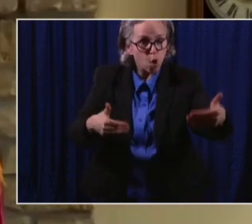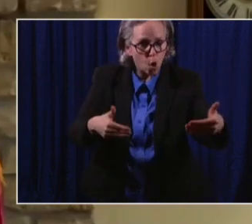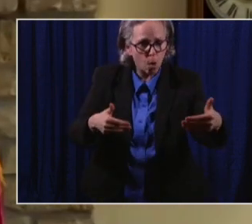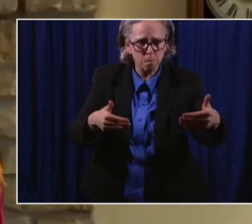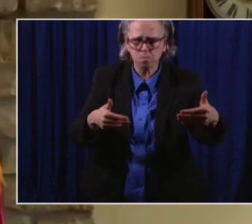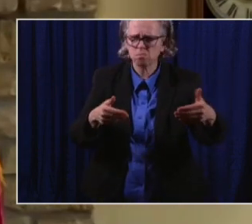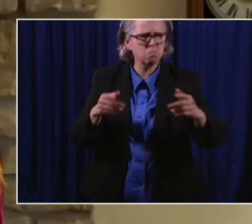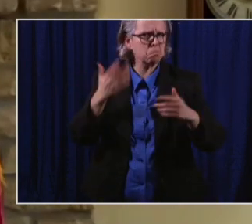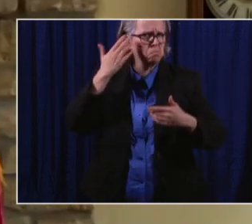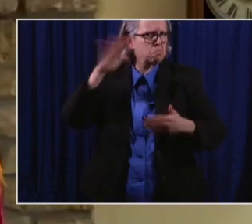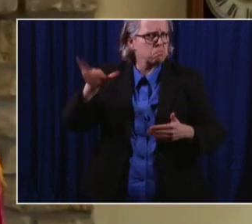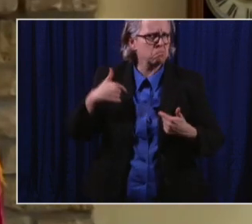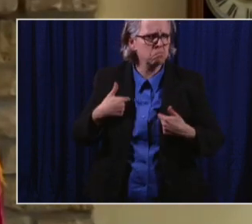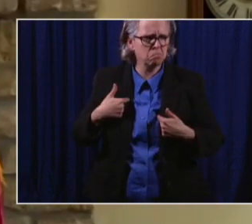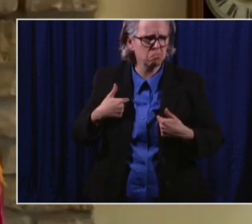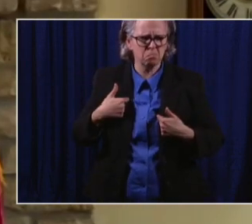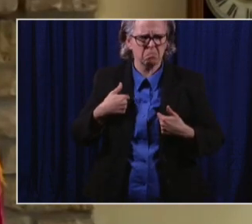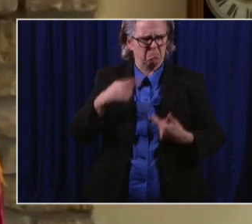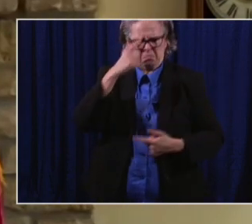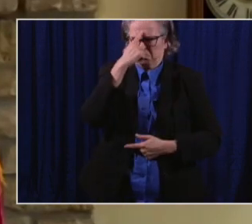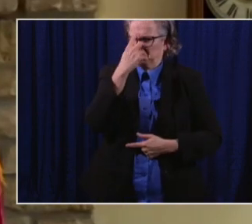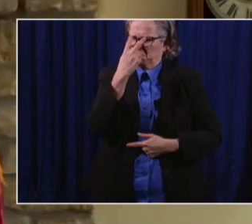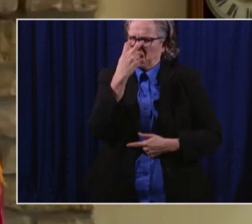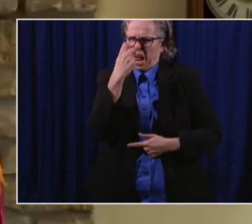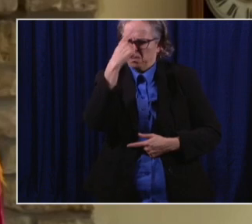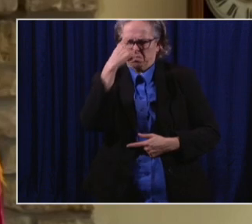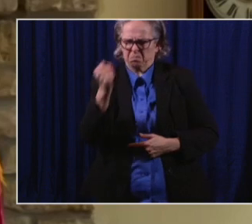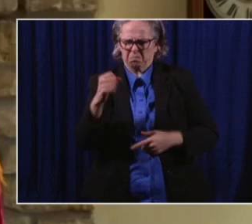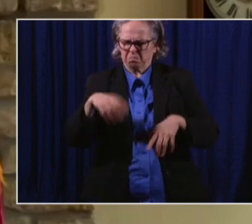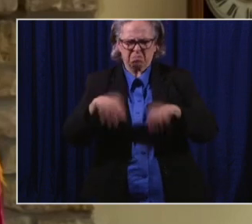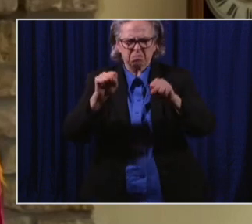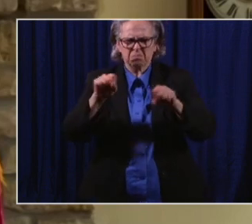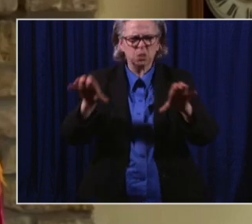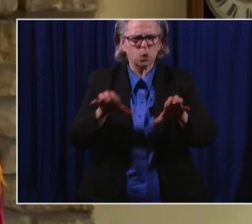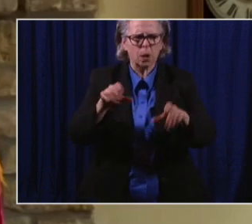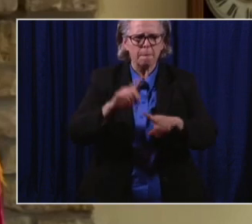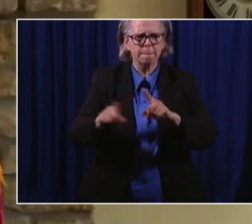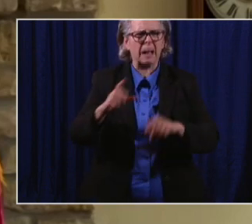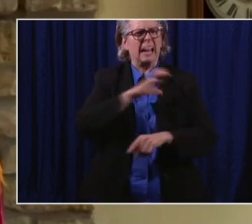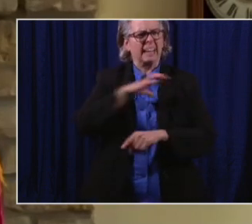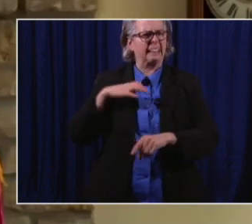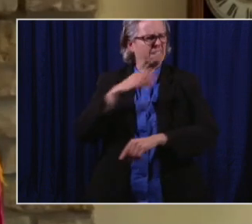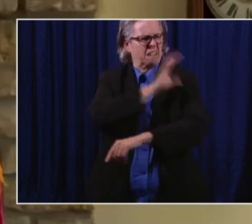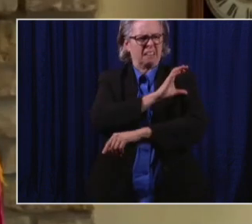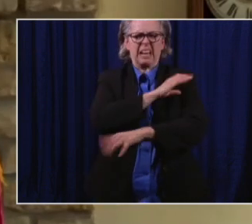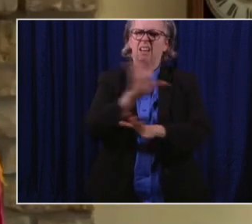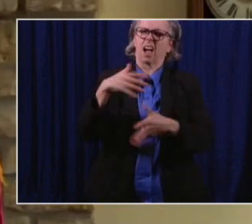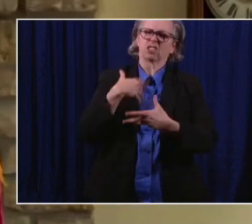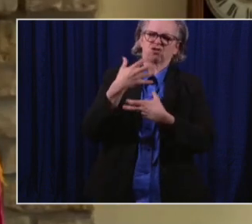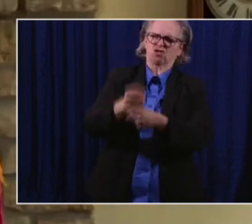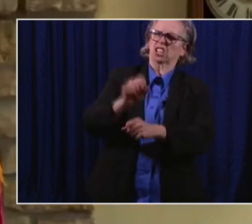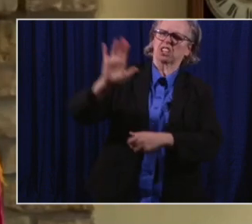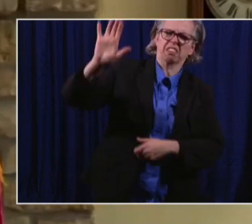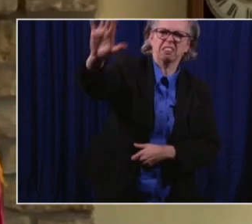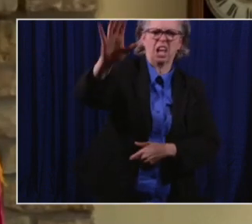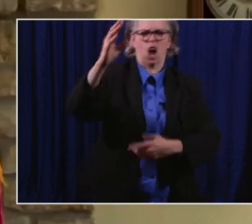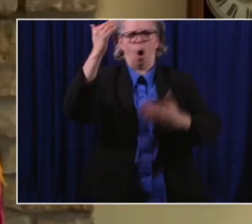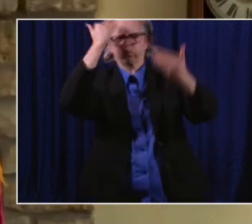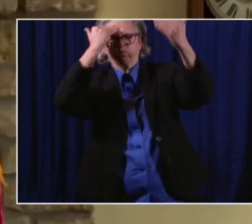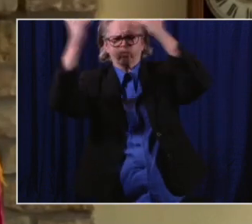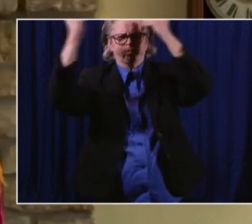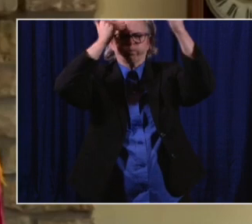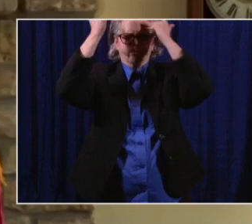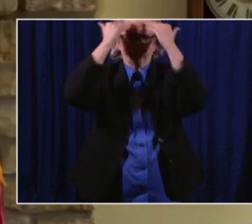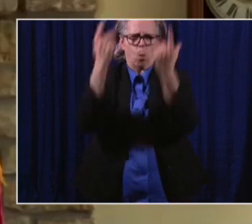should have been done. But again, Cleveland Clinic is there. They're the ones who would have been in contact with the local health